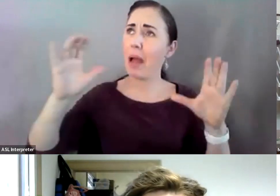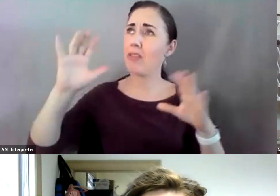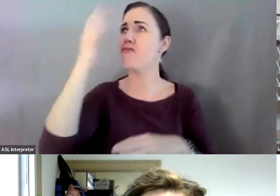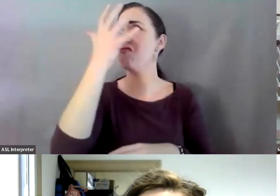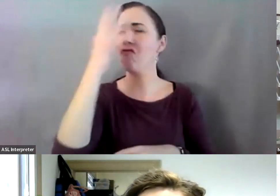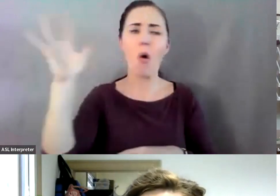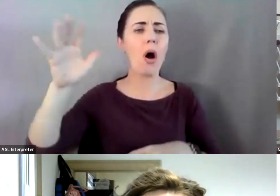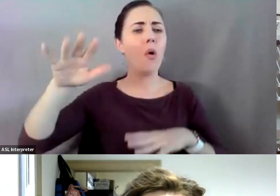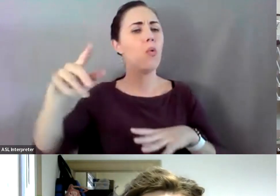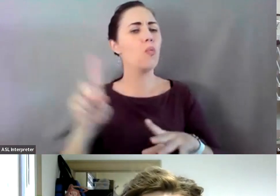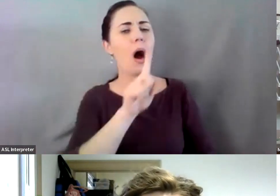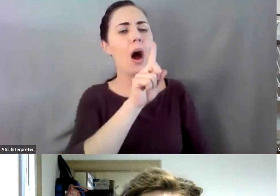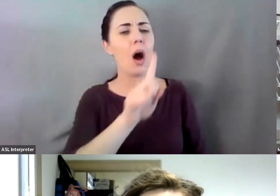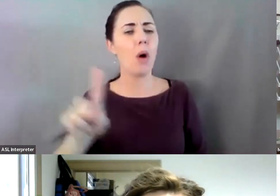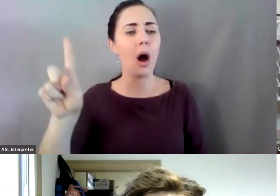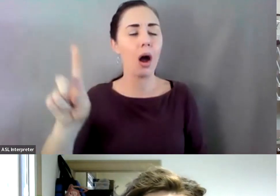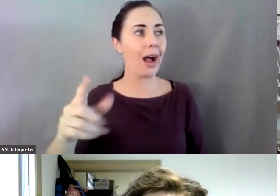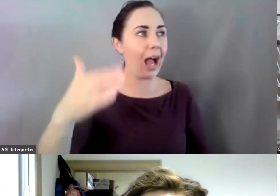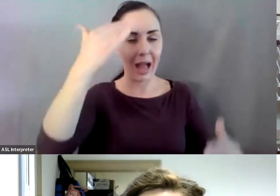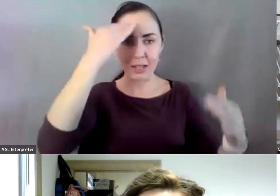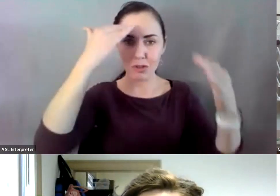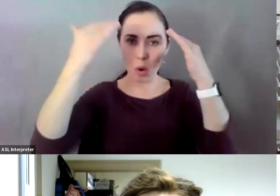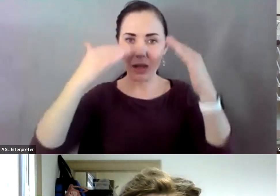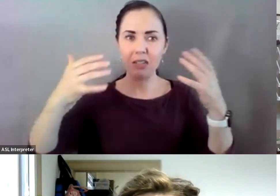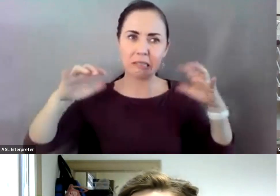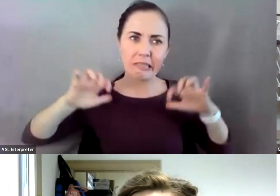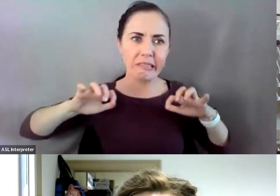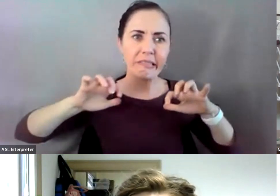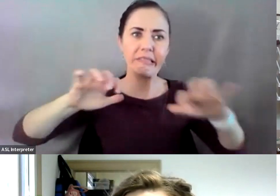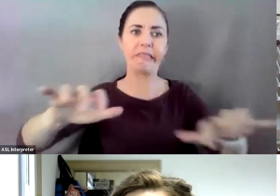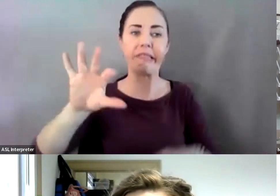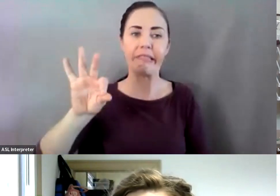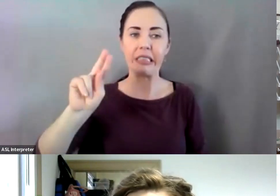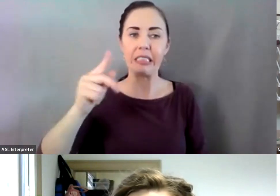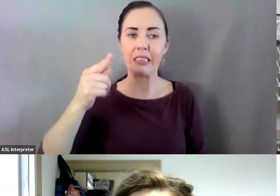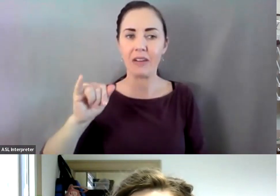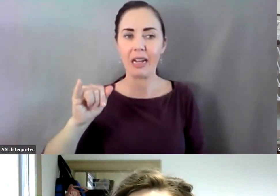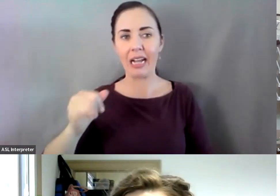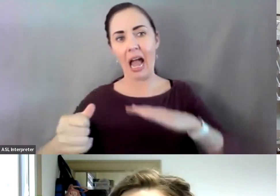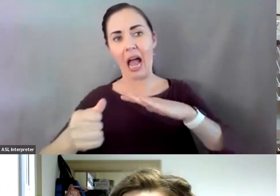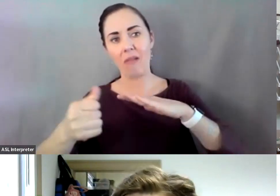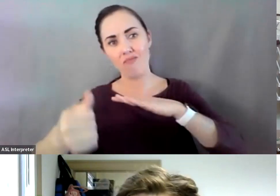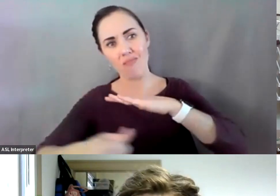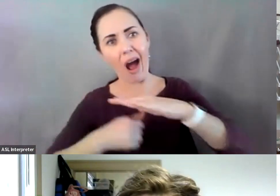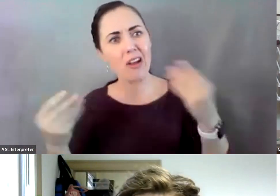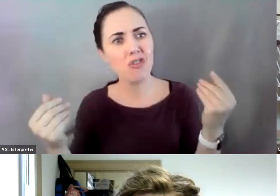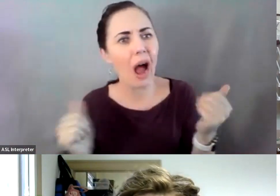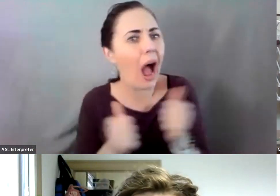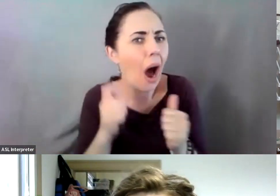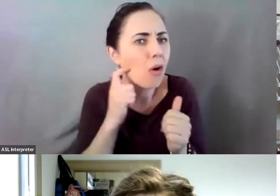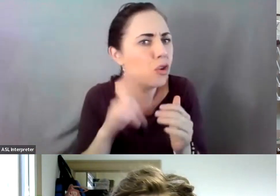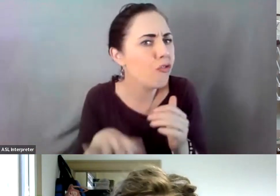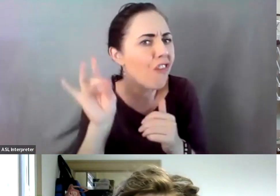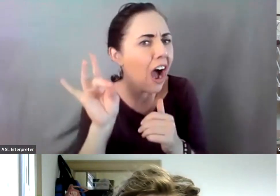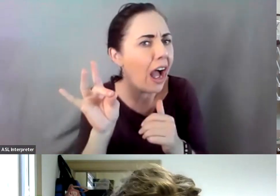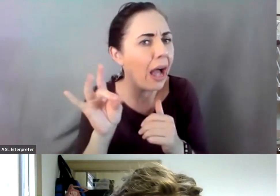knowing that there's so much fungi in the ground underneath. How do you find them other than the